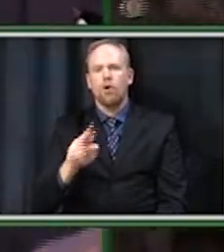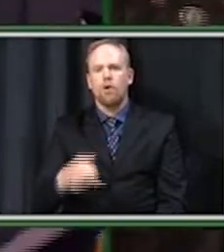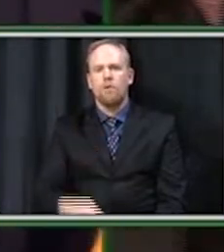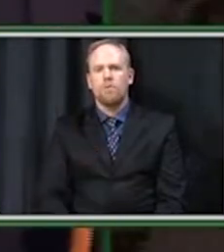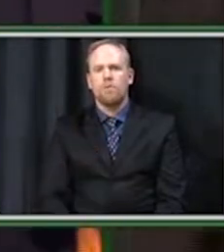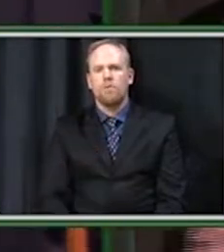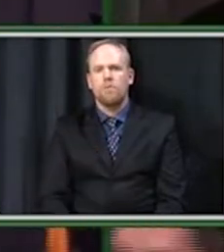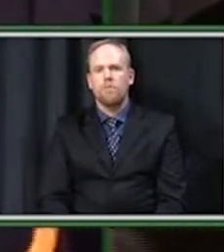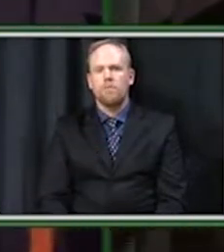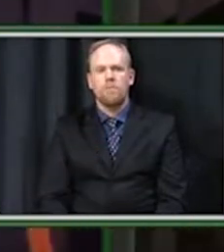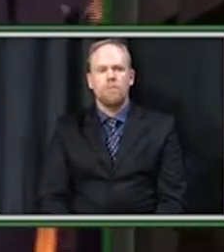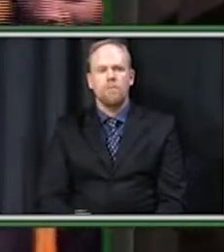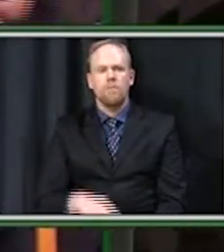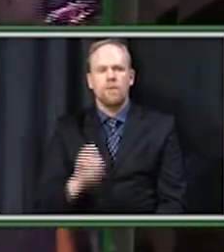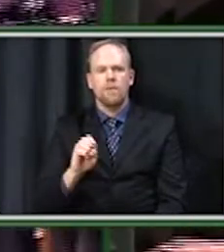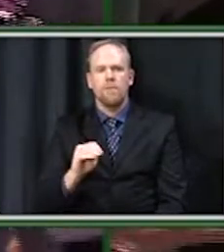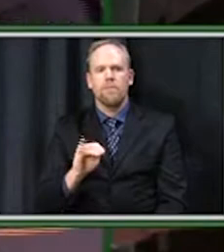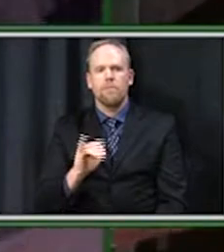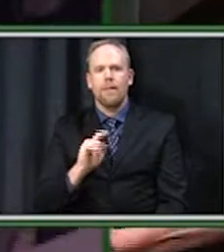Emily Park.